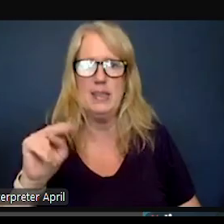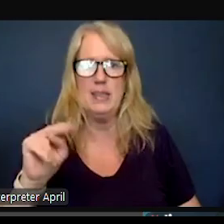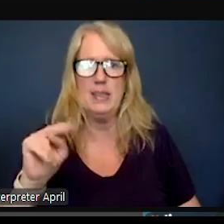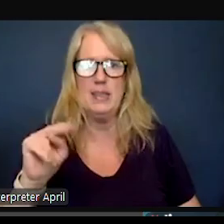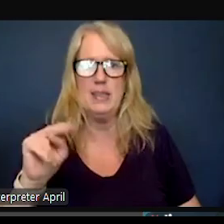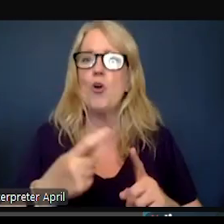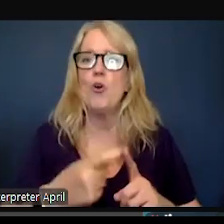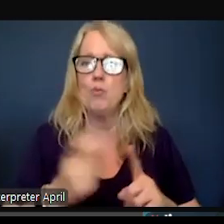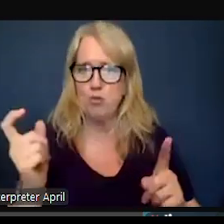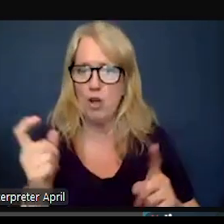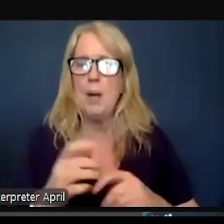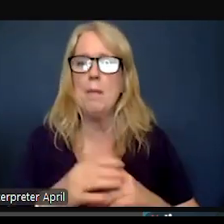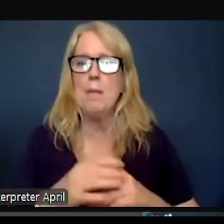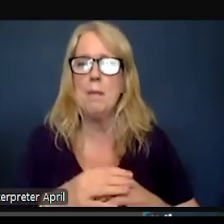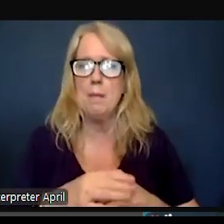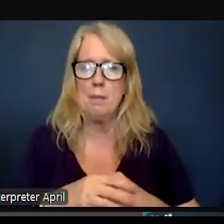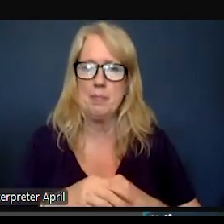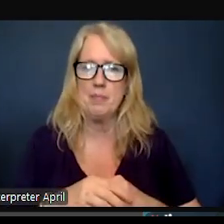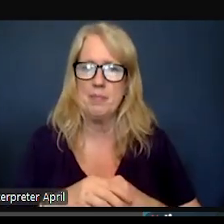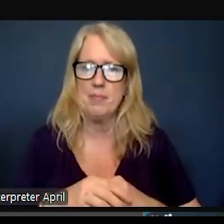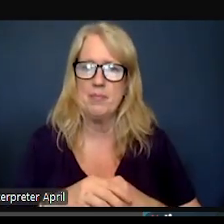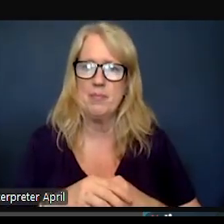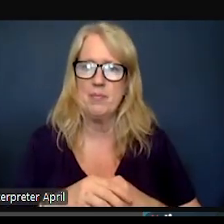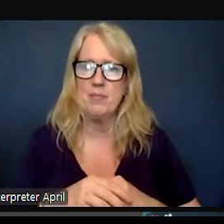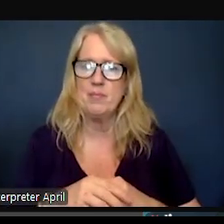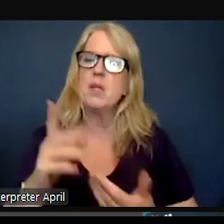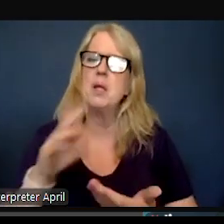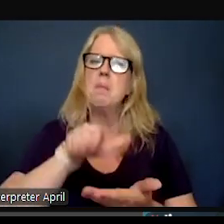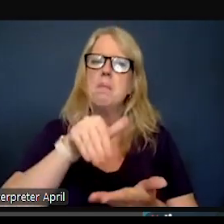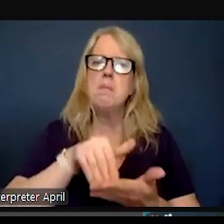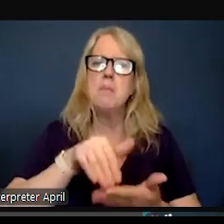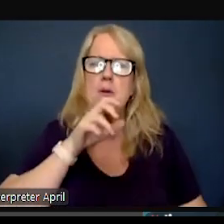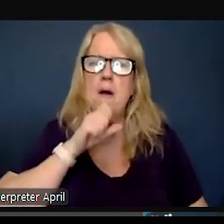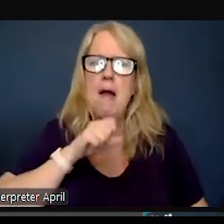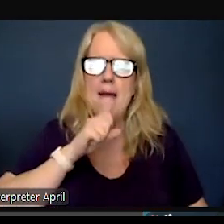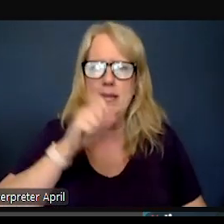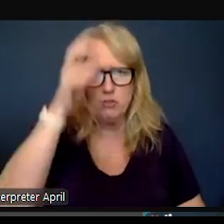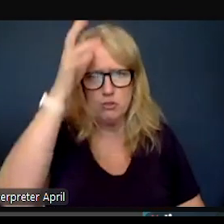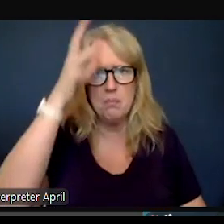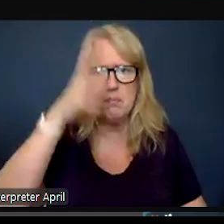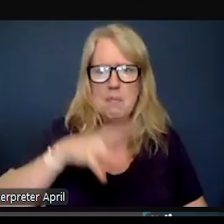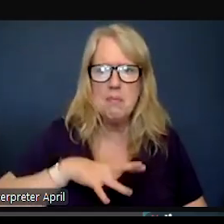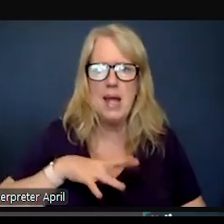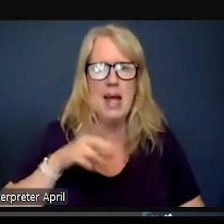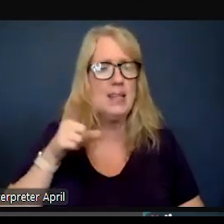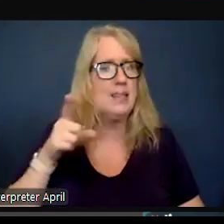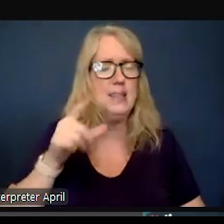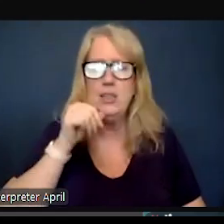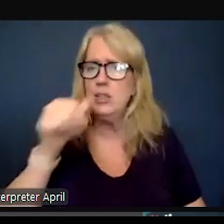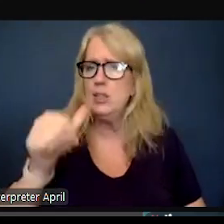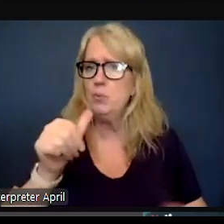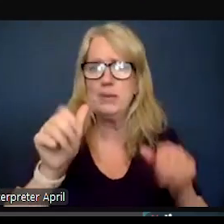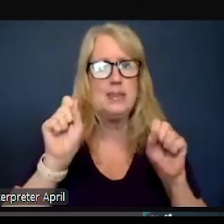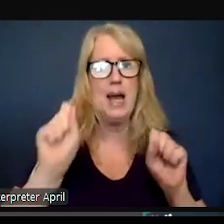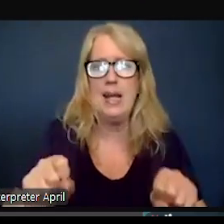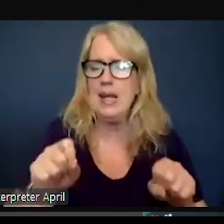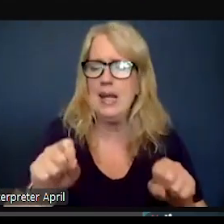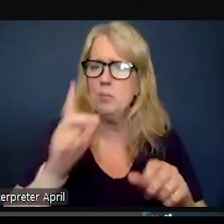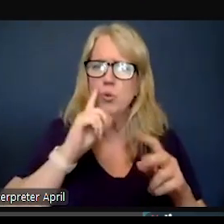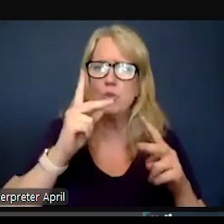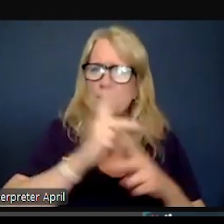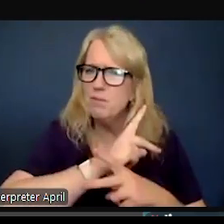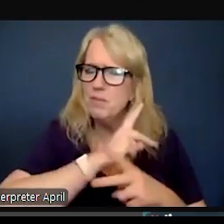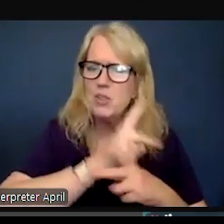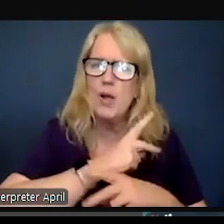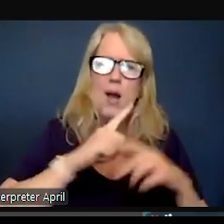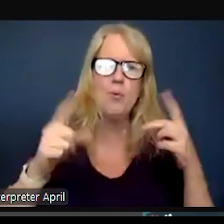from a middle-aged man who wasn't able to figure out what was